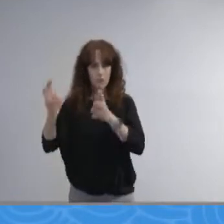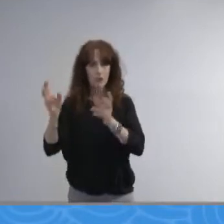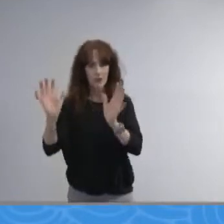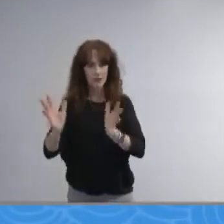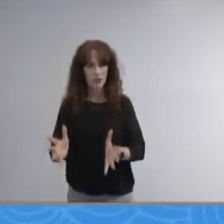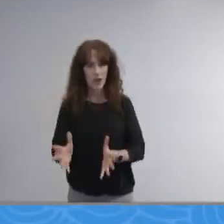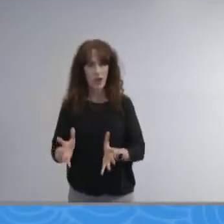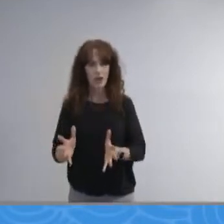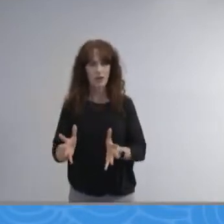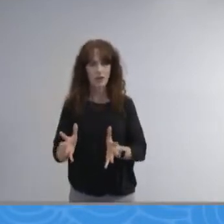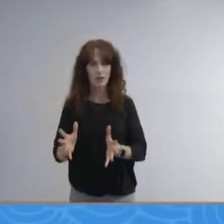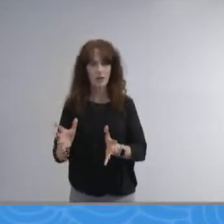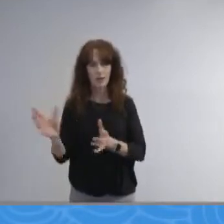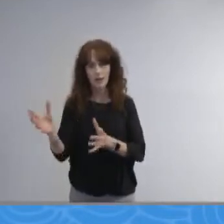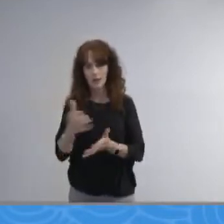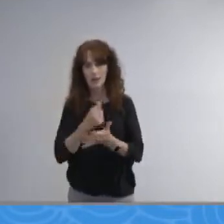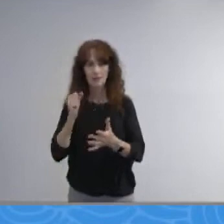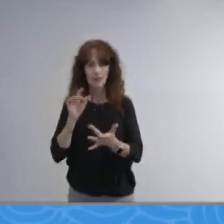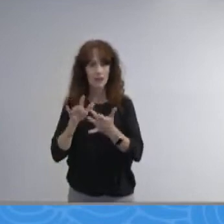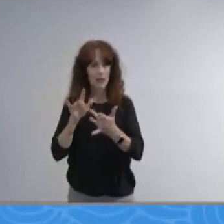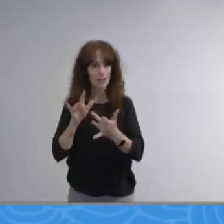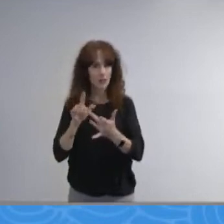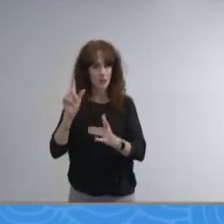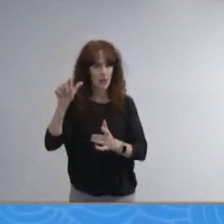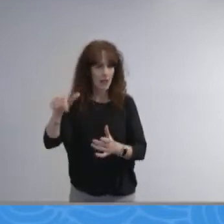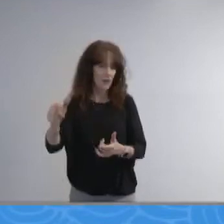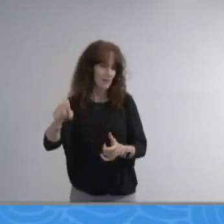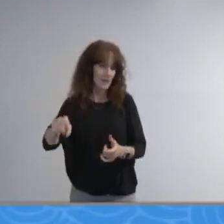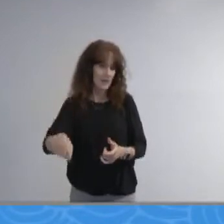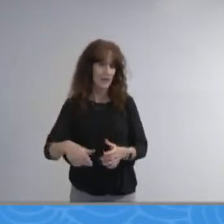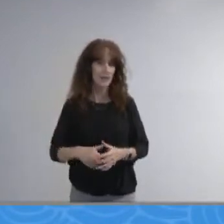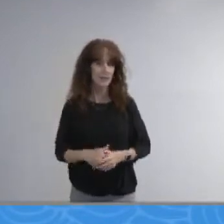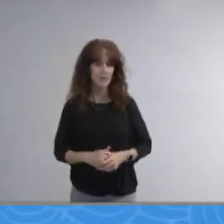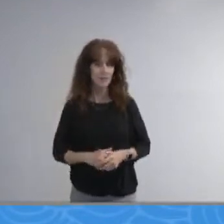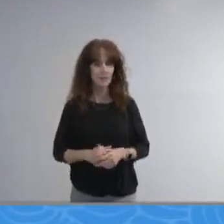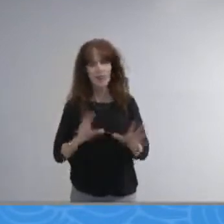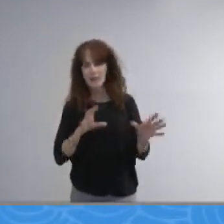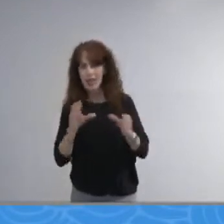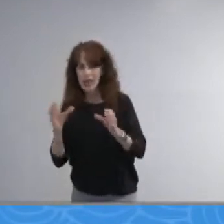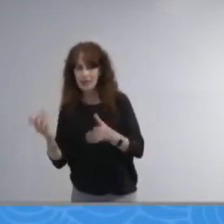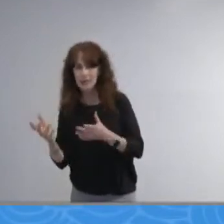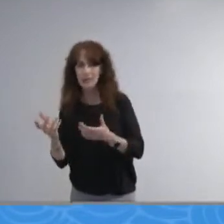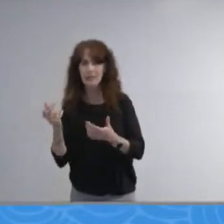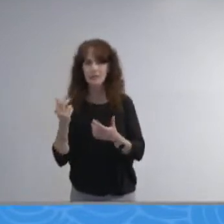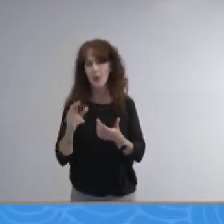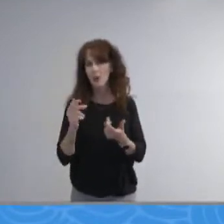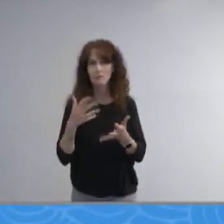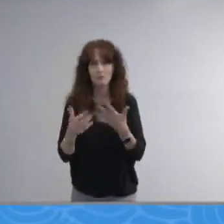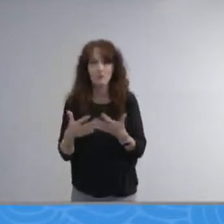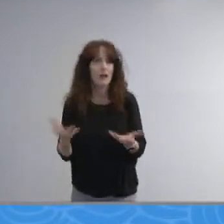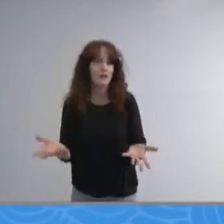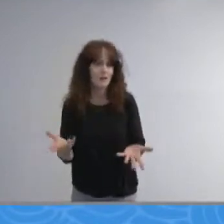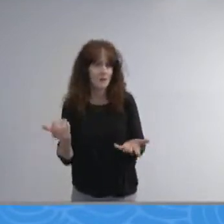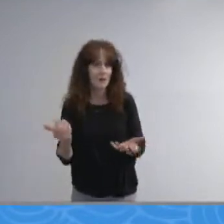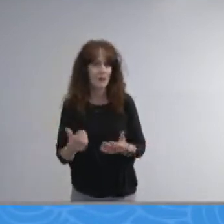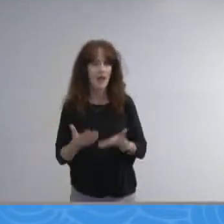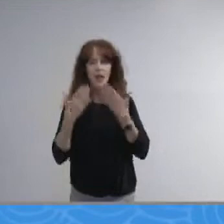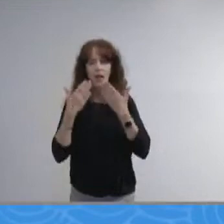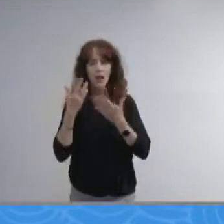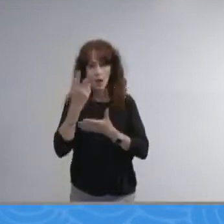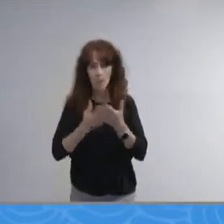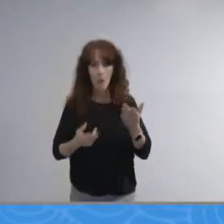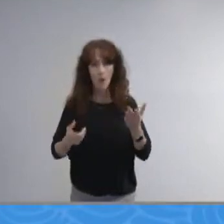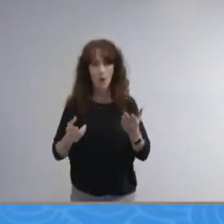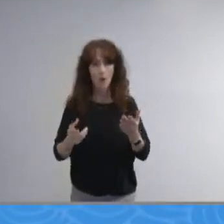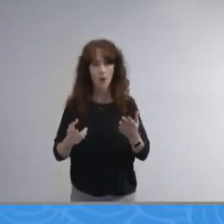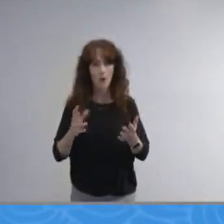for everybody else to reach out to you later on if they need to, attend your classes or anything else. I just want to say both